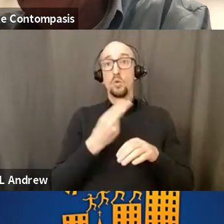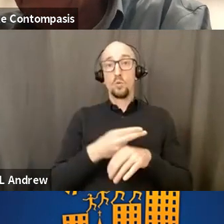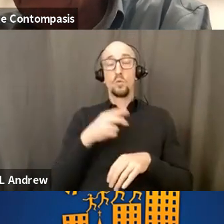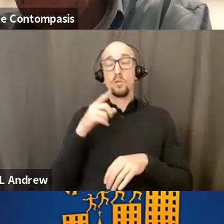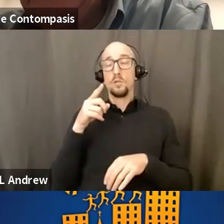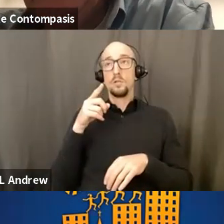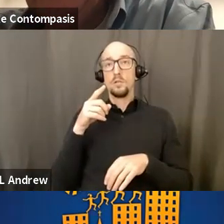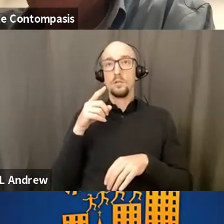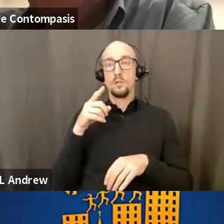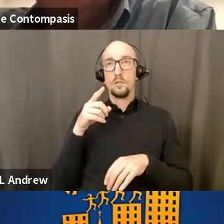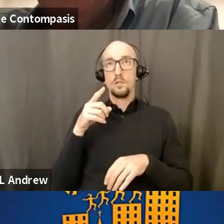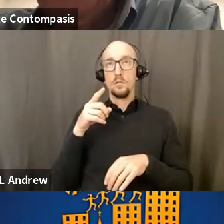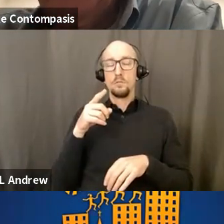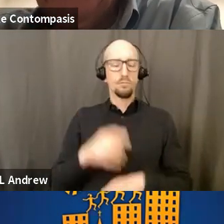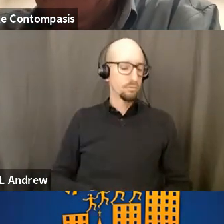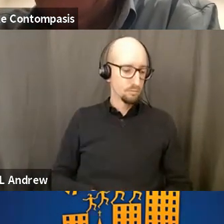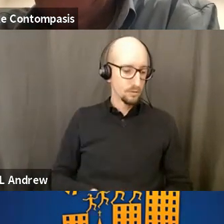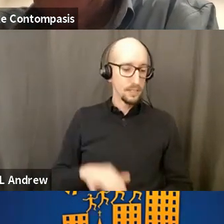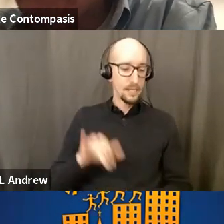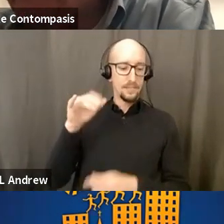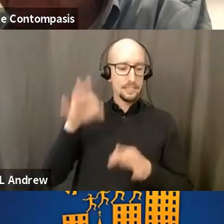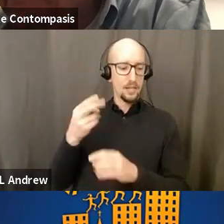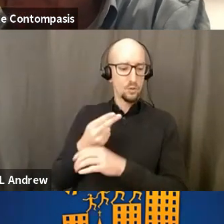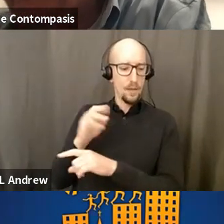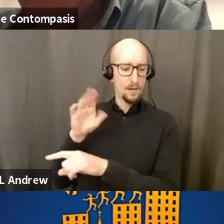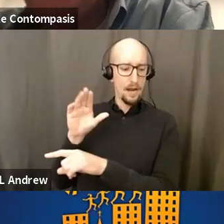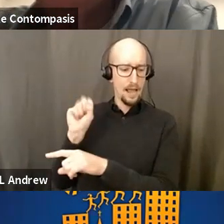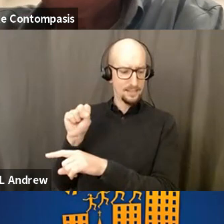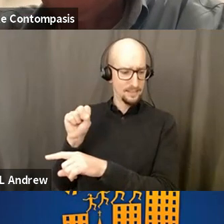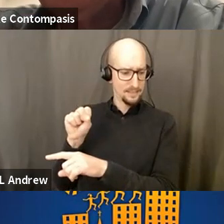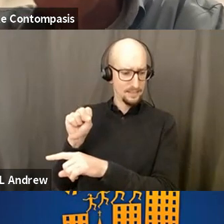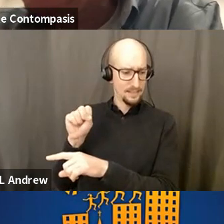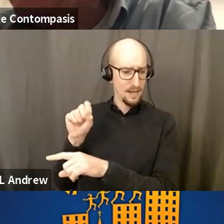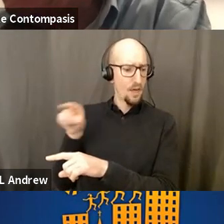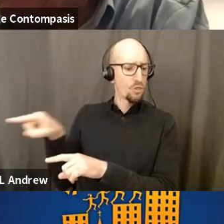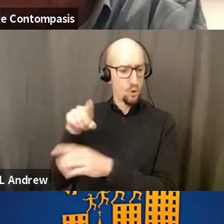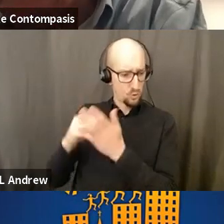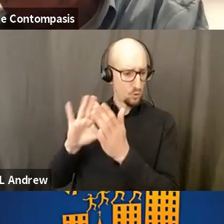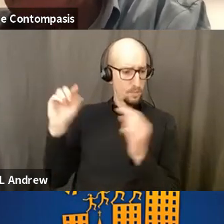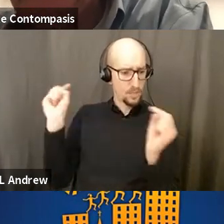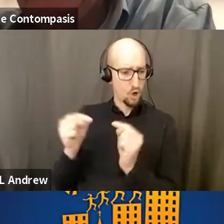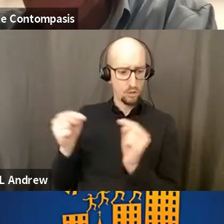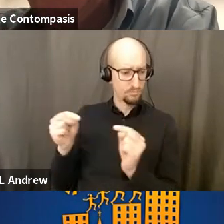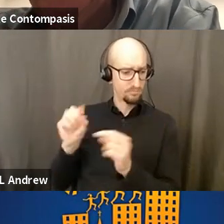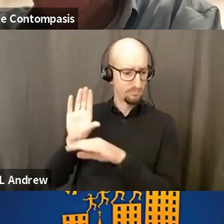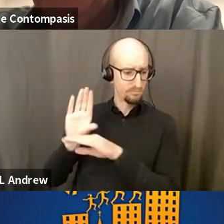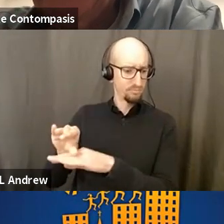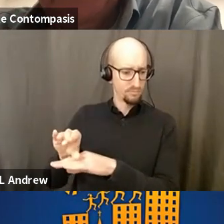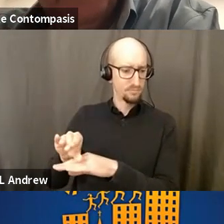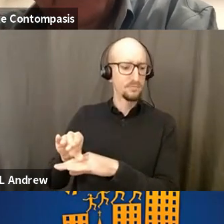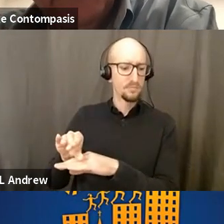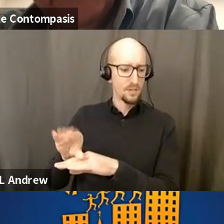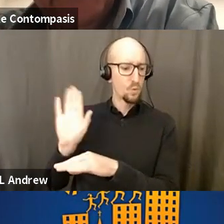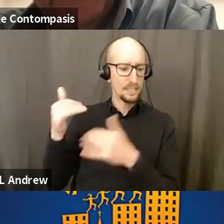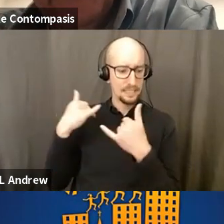year. So I think I have made it clear that my position is we need an assessment. But I do